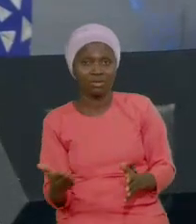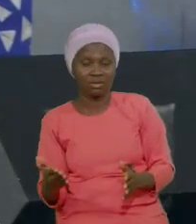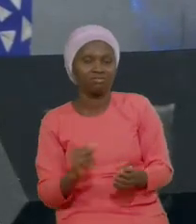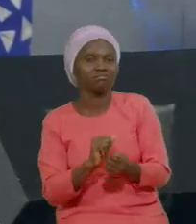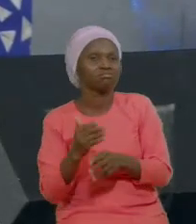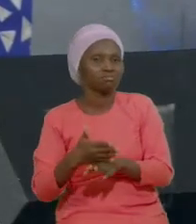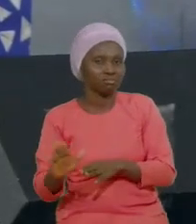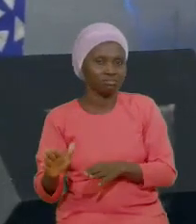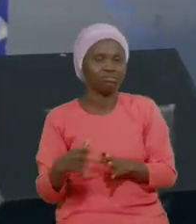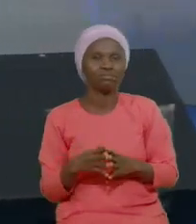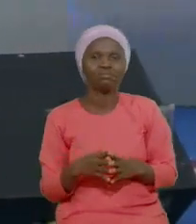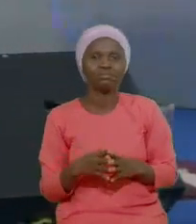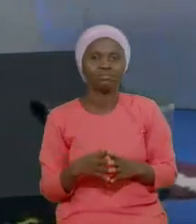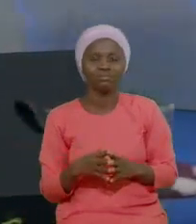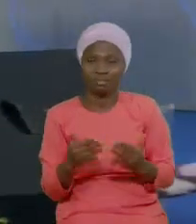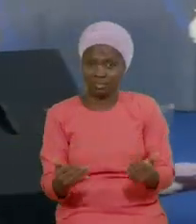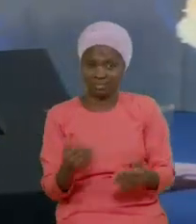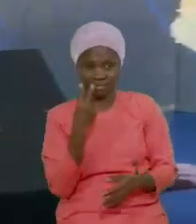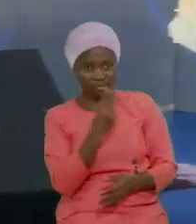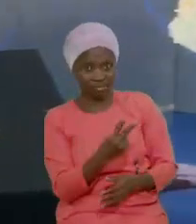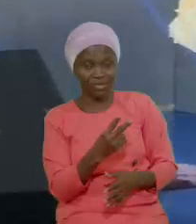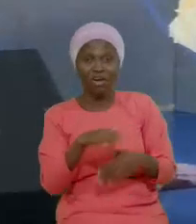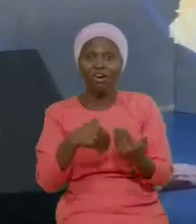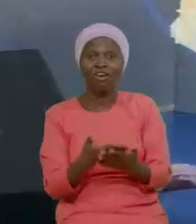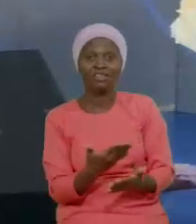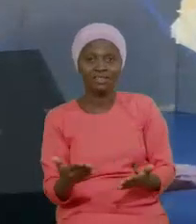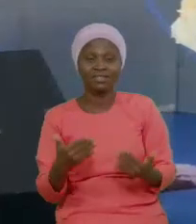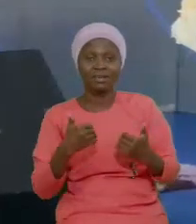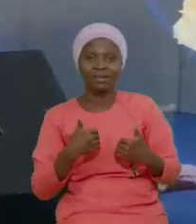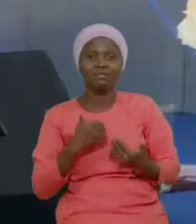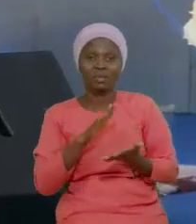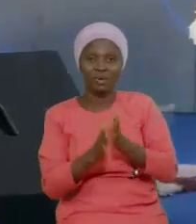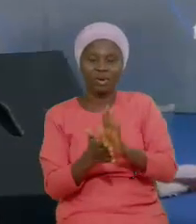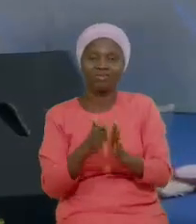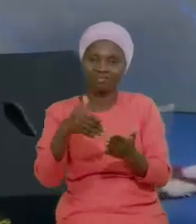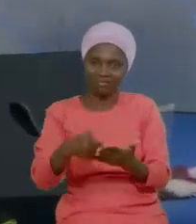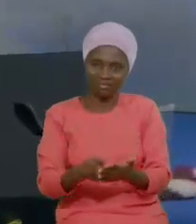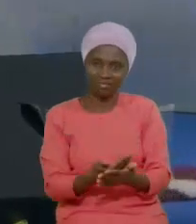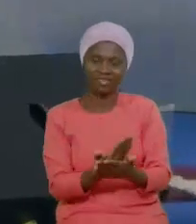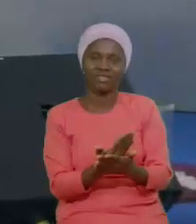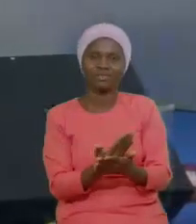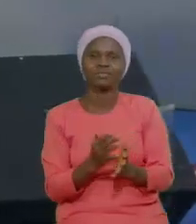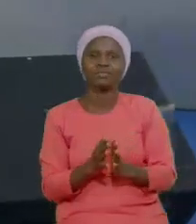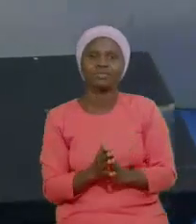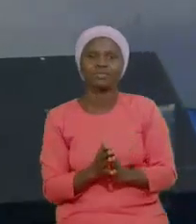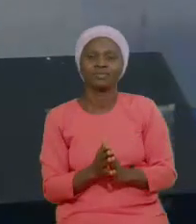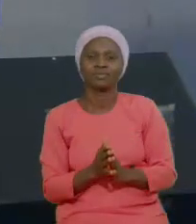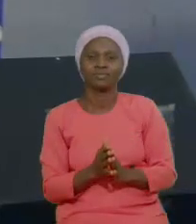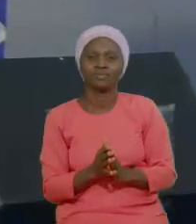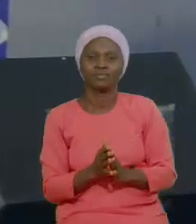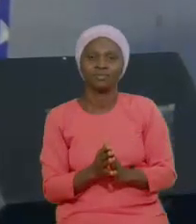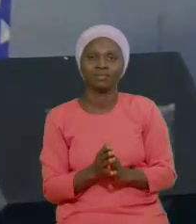passed away. And behold, all things have become new.